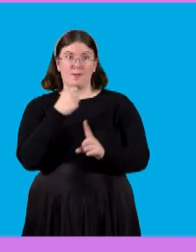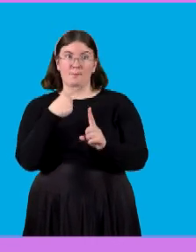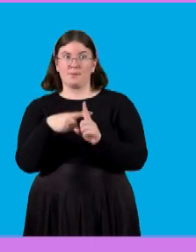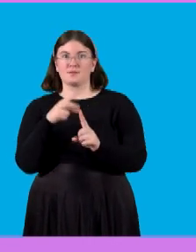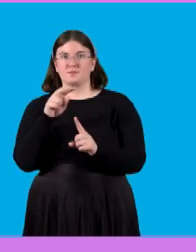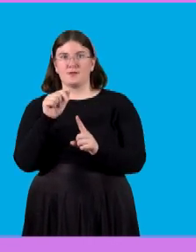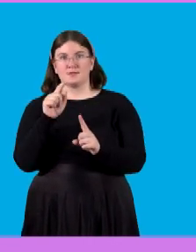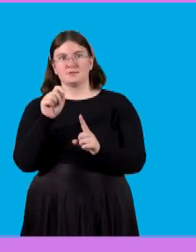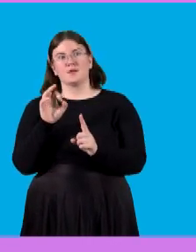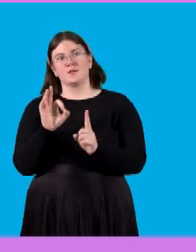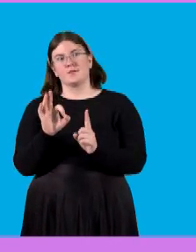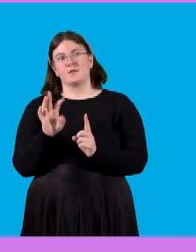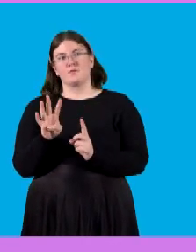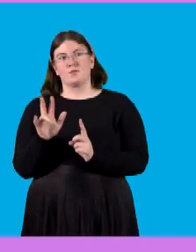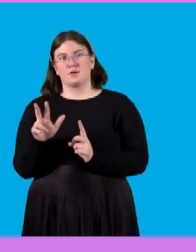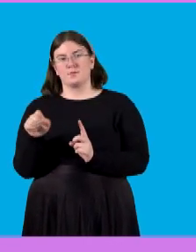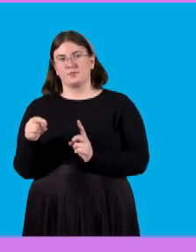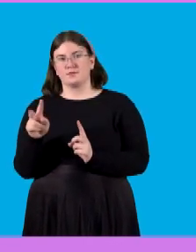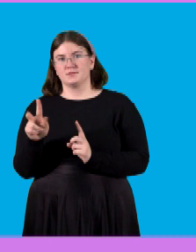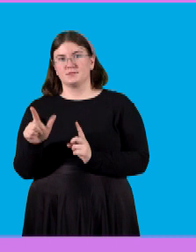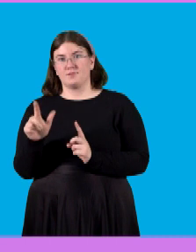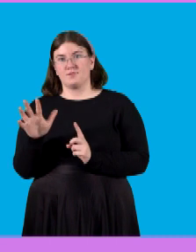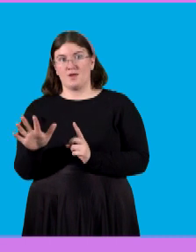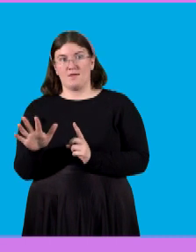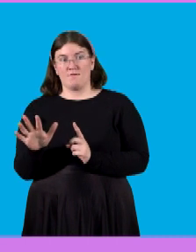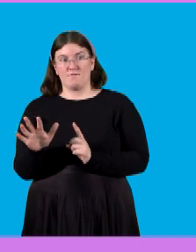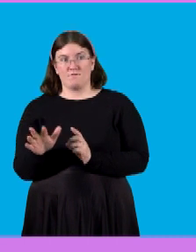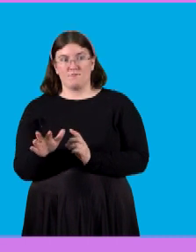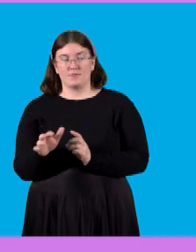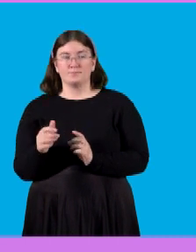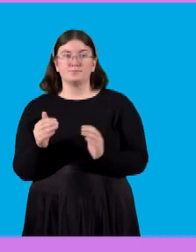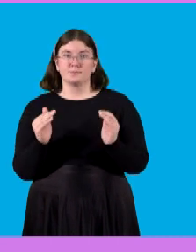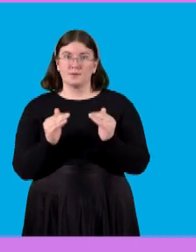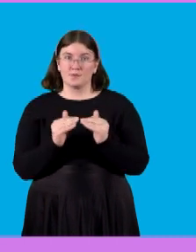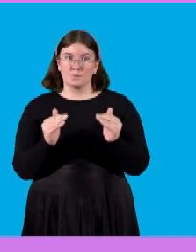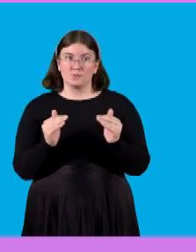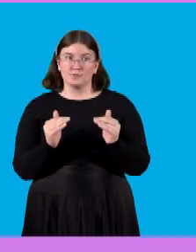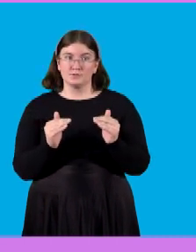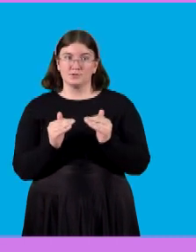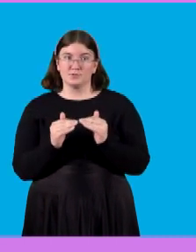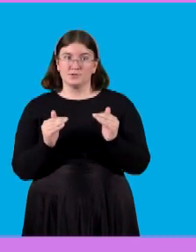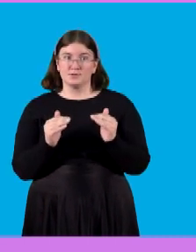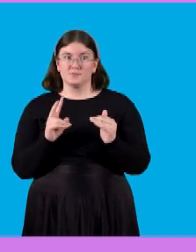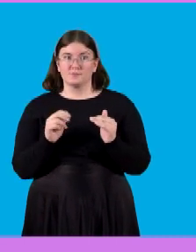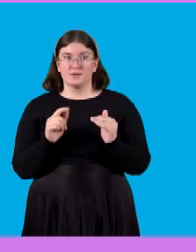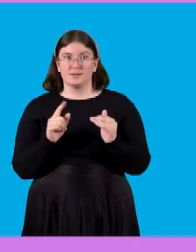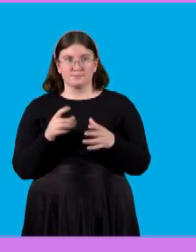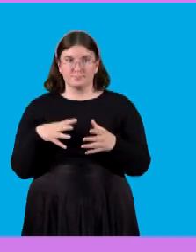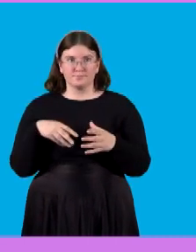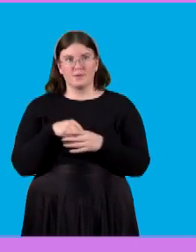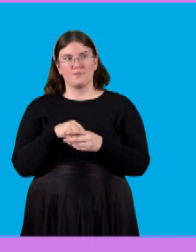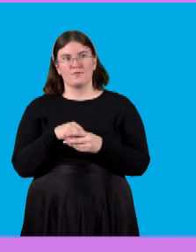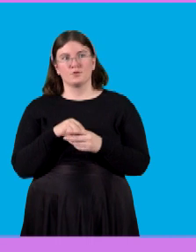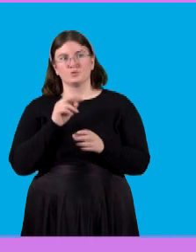2,325 Rand plus the 348 Rand and 75 cents. So I ended up with a VAT inclusive